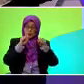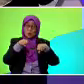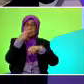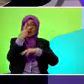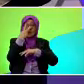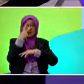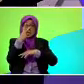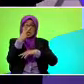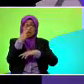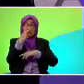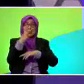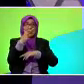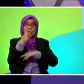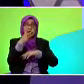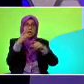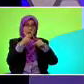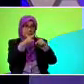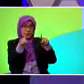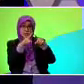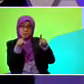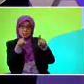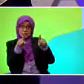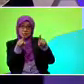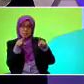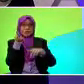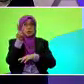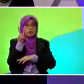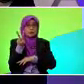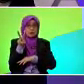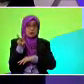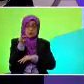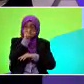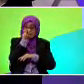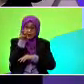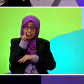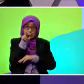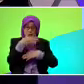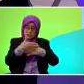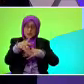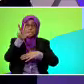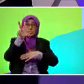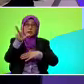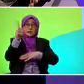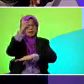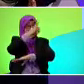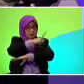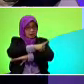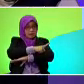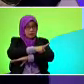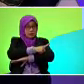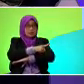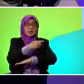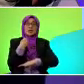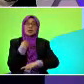harm anyone. Yeah, thank you. So after we have observed after 3 days, we can come to a conclusion